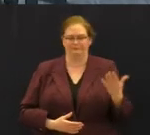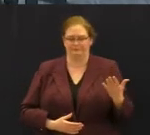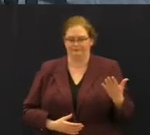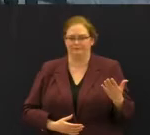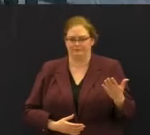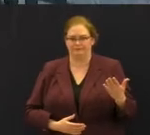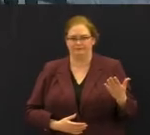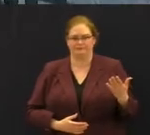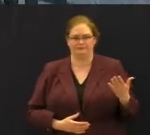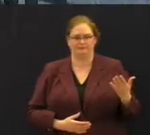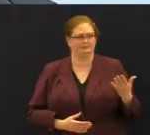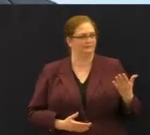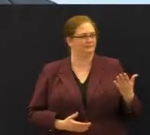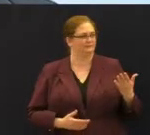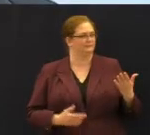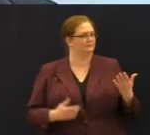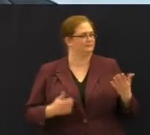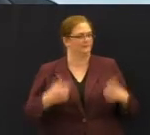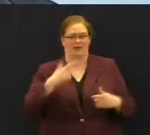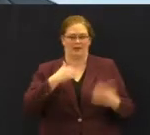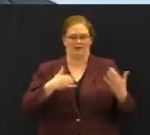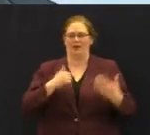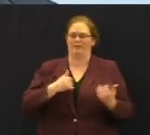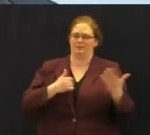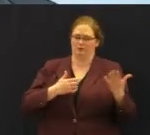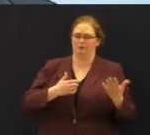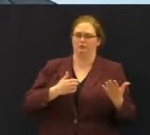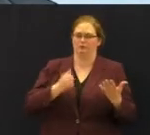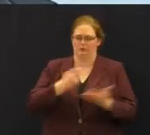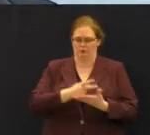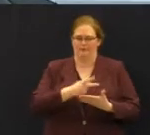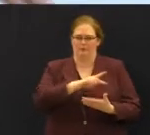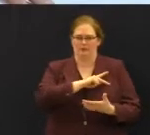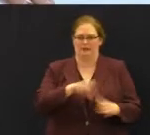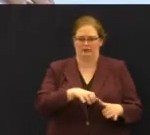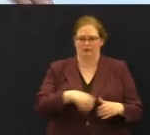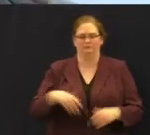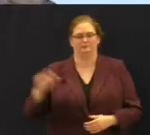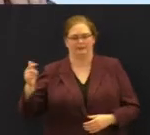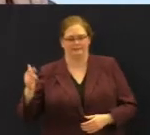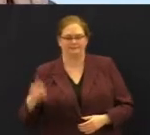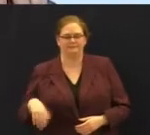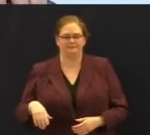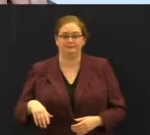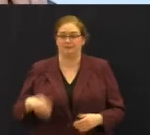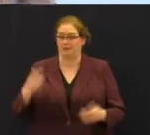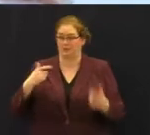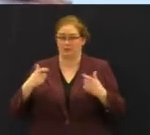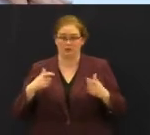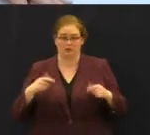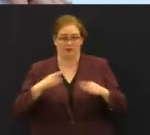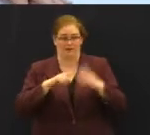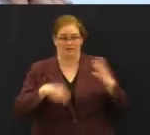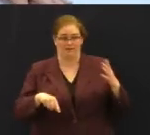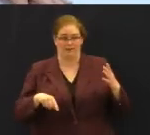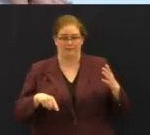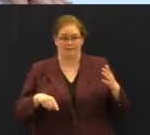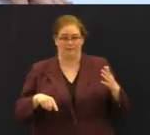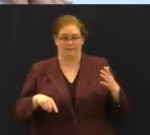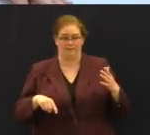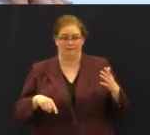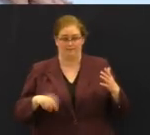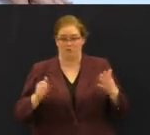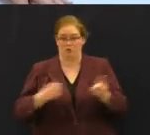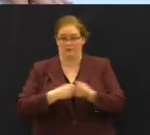I'll make the motion. Go ahead. I was going to say, I'll make the motion to approve the personnel actions. Okay, second. Okay. Any questions on any of them?